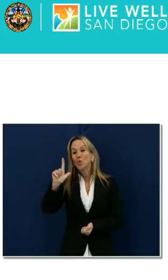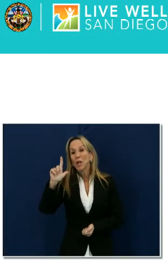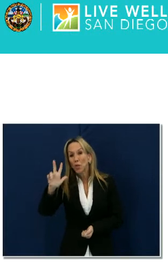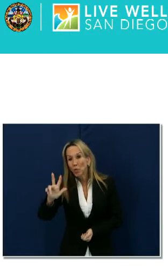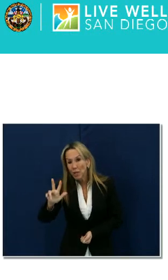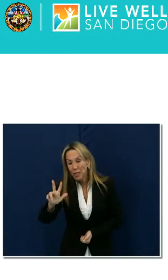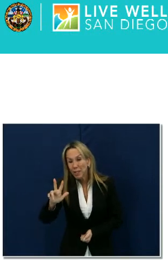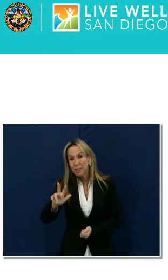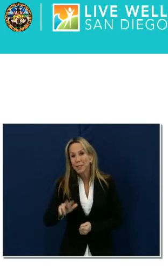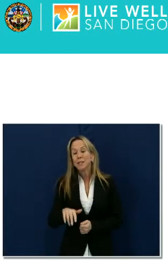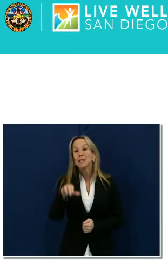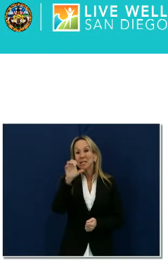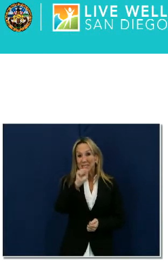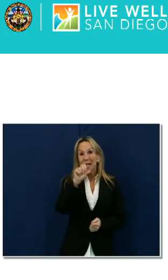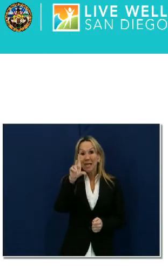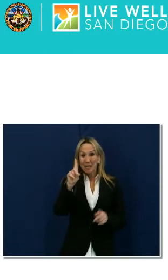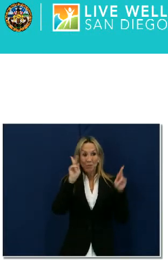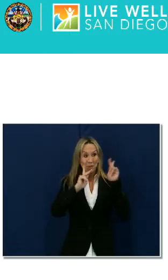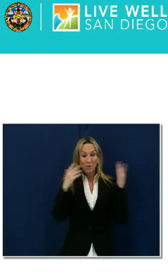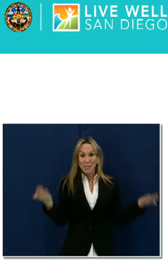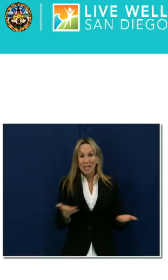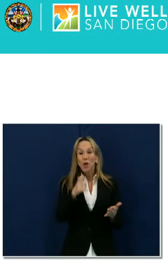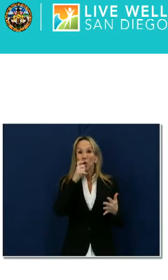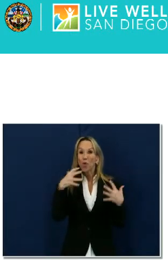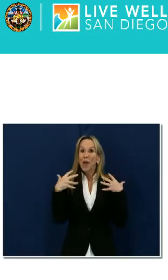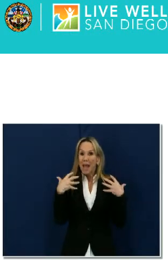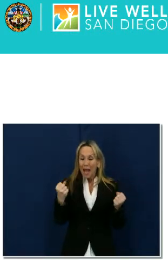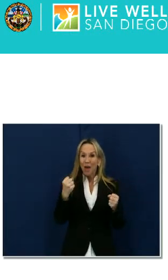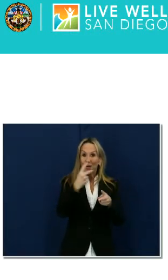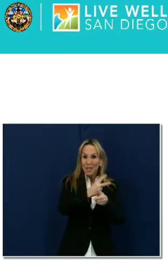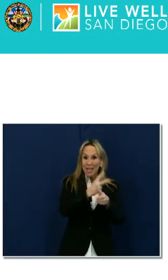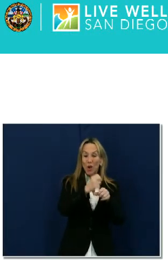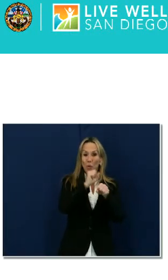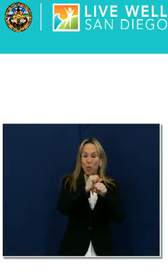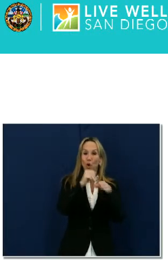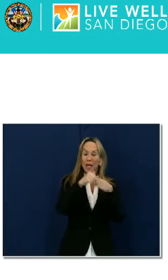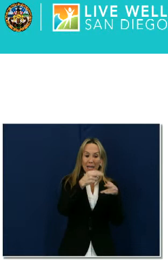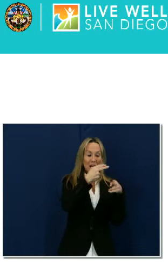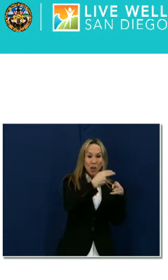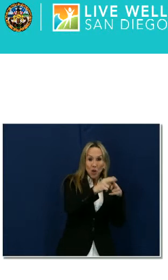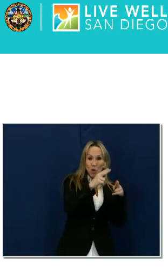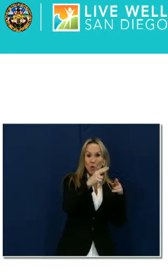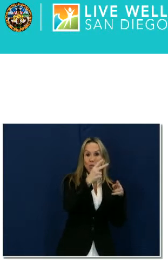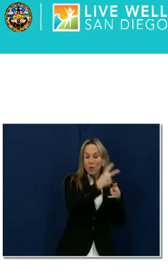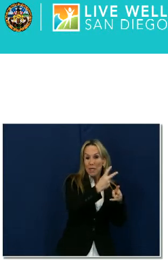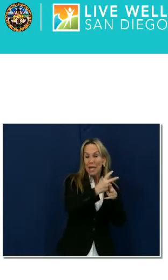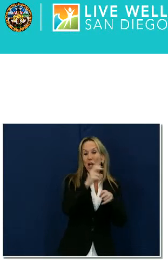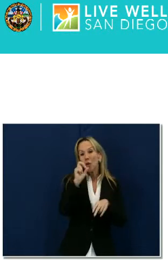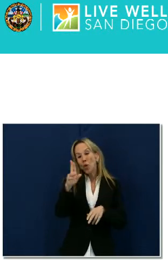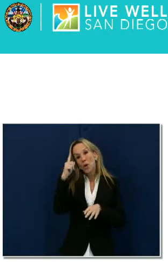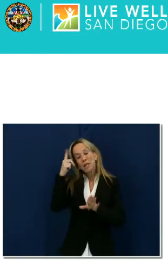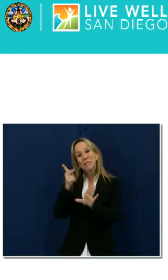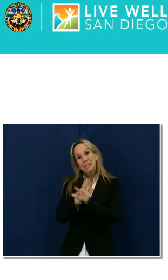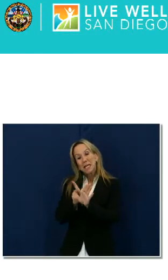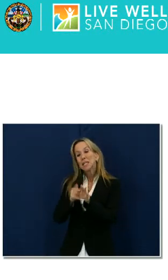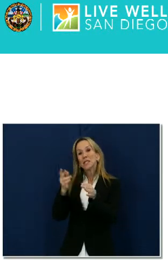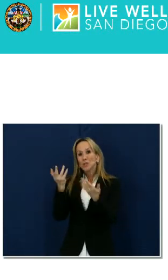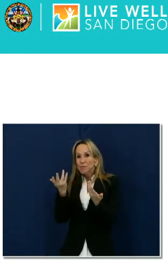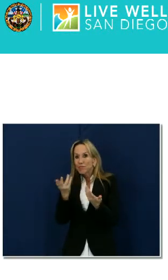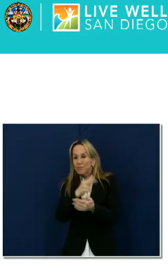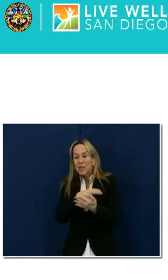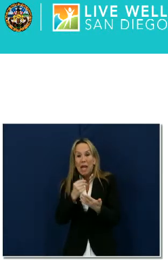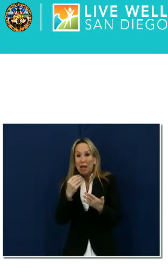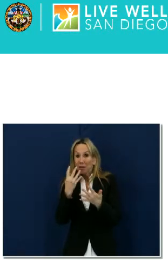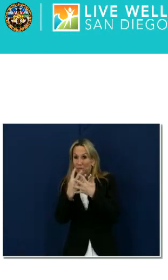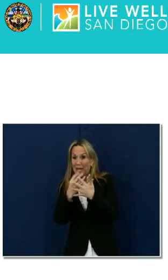82,623 San Diegans who are healthcare personnel working in acute care, psychiatric, or correctional facility hospitals, with the understanding we don't